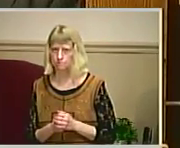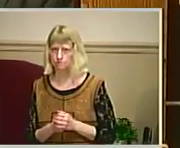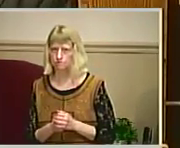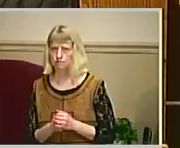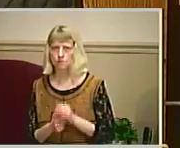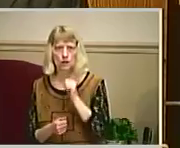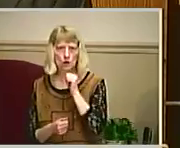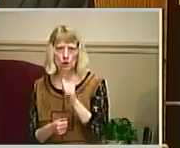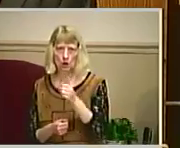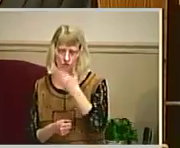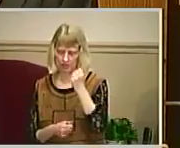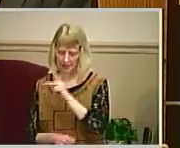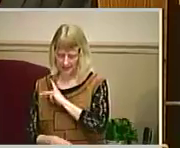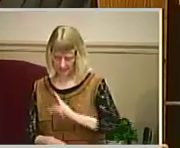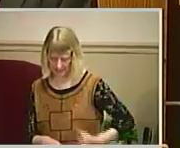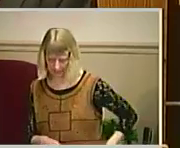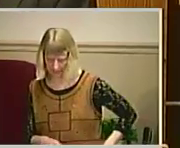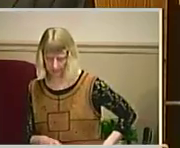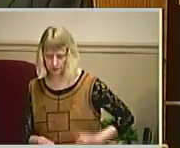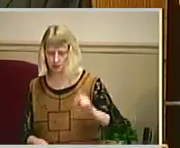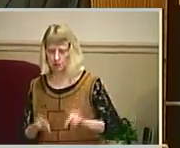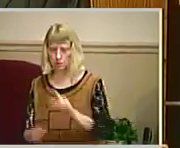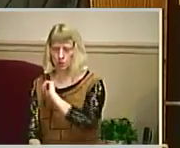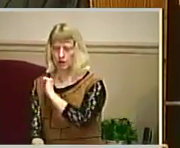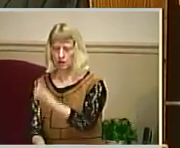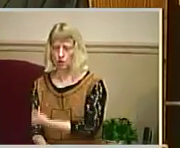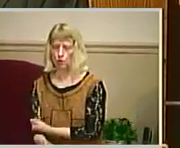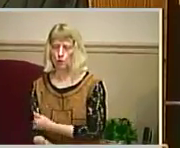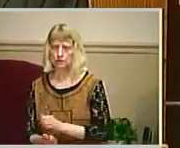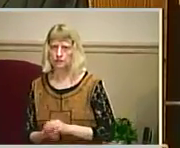But not forget the kings and those who are in authority.